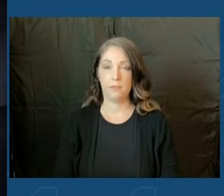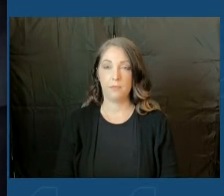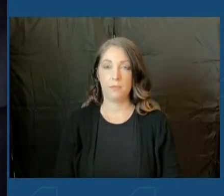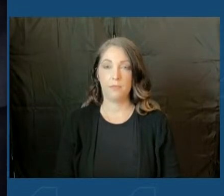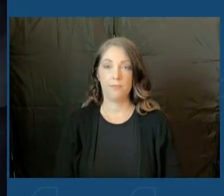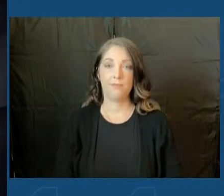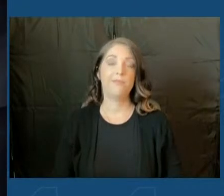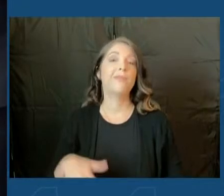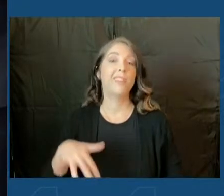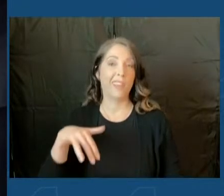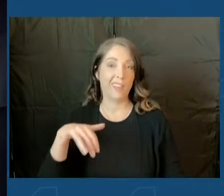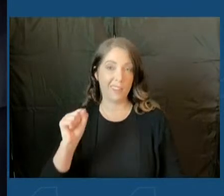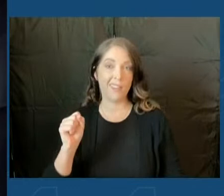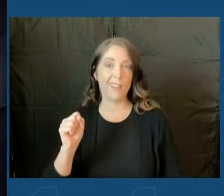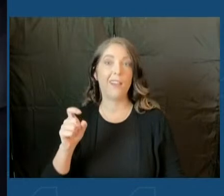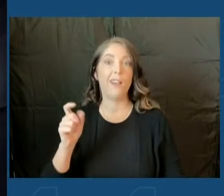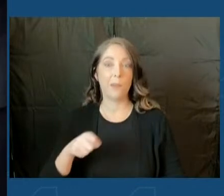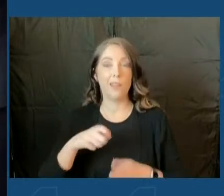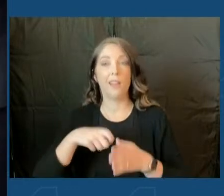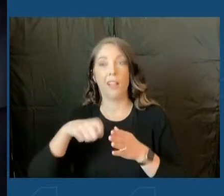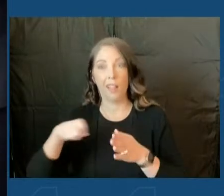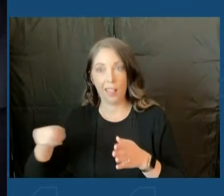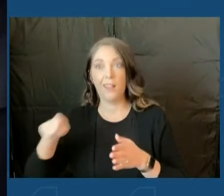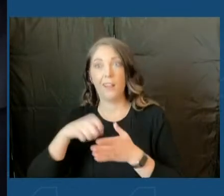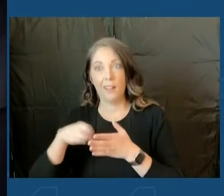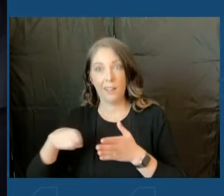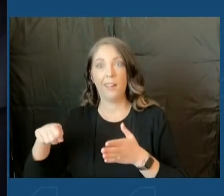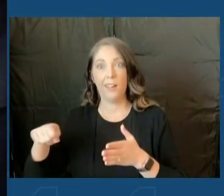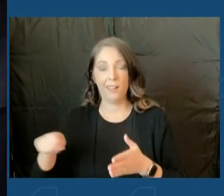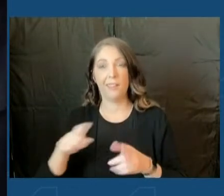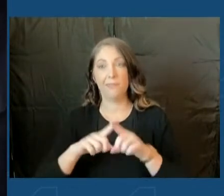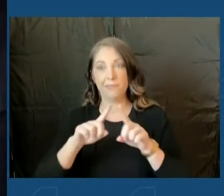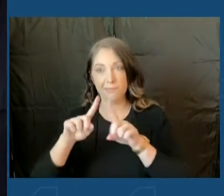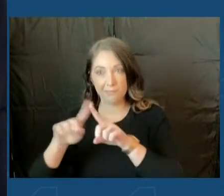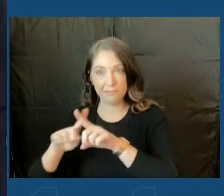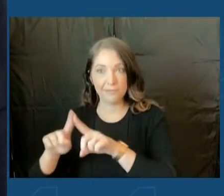Yeah, and I have to do a little something like this. Okay.